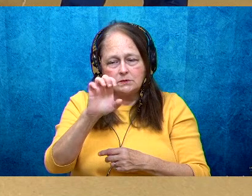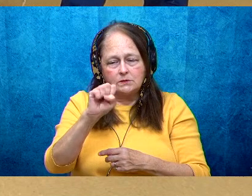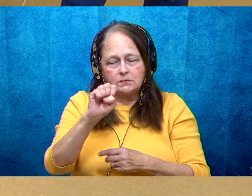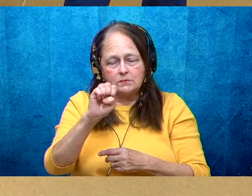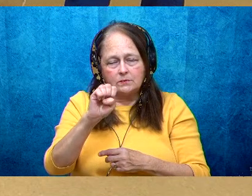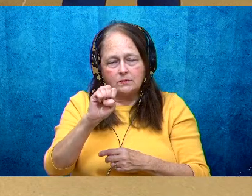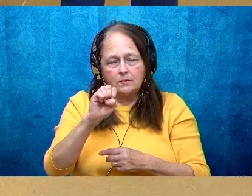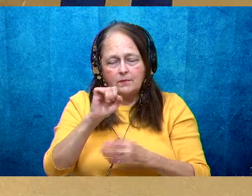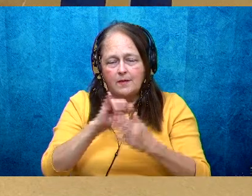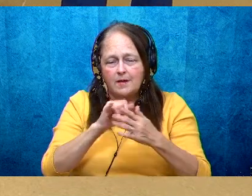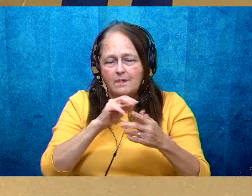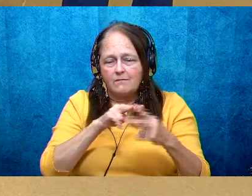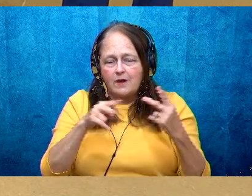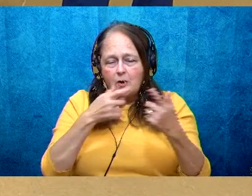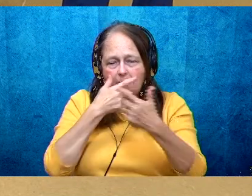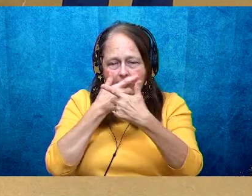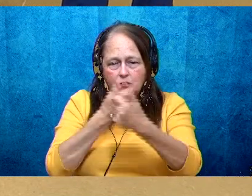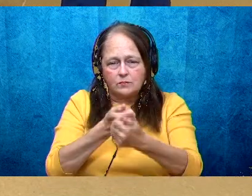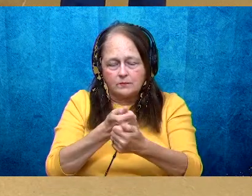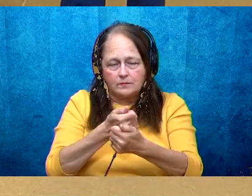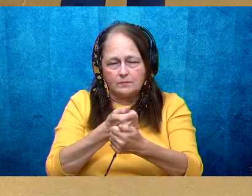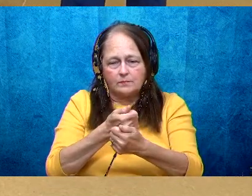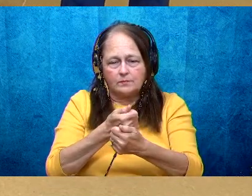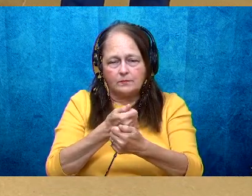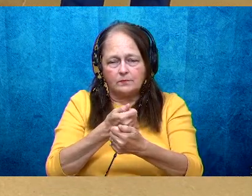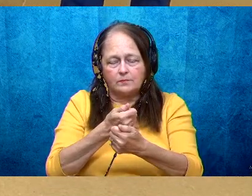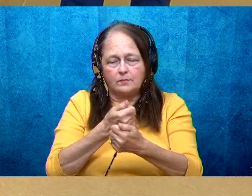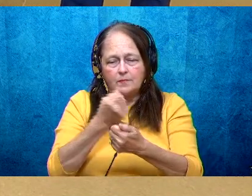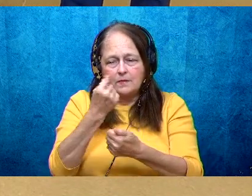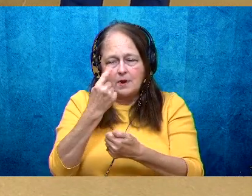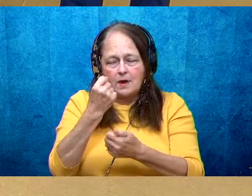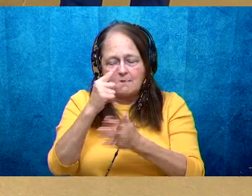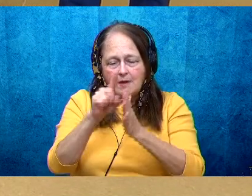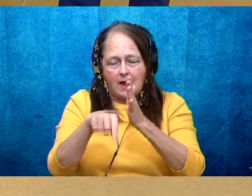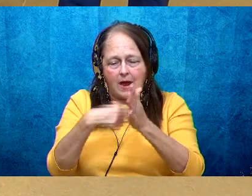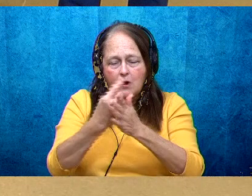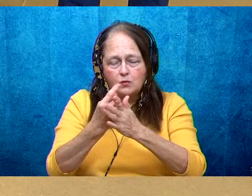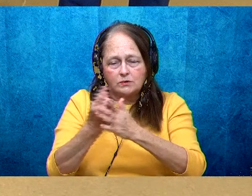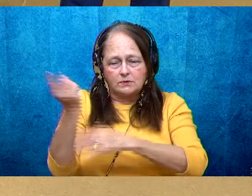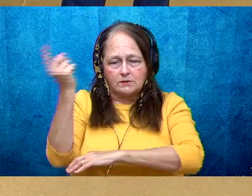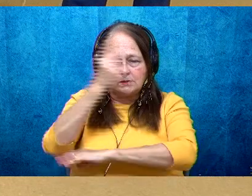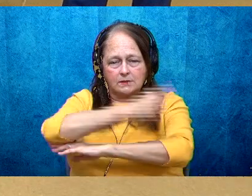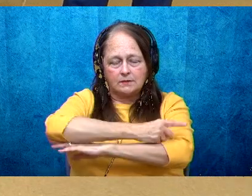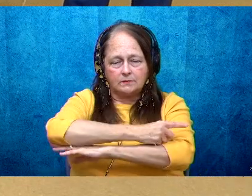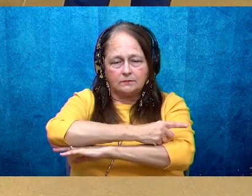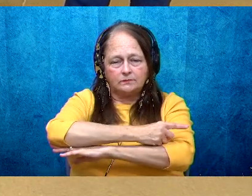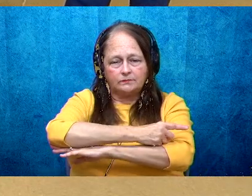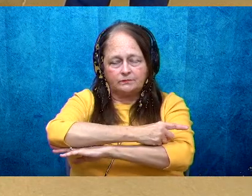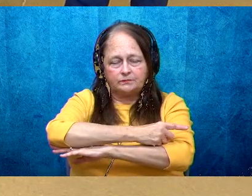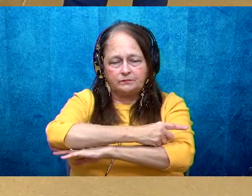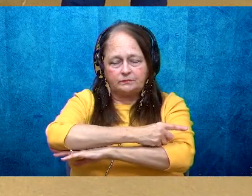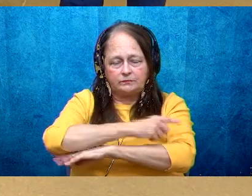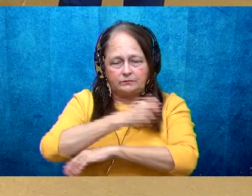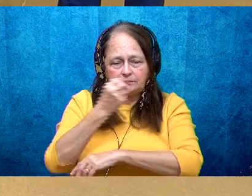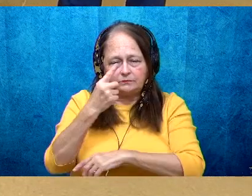the solstice. So if we had 11 hours of daylight on the spring equinox, and